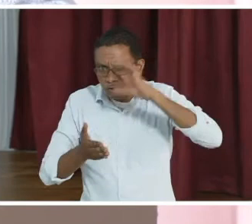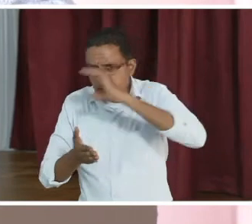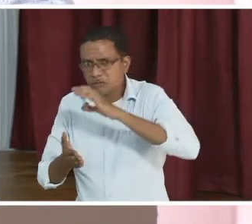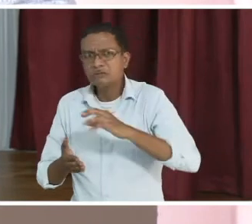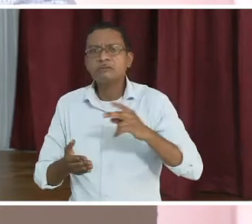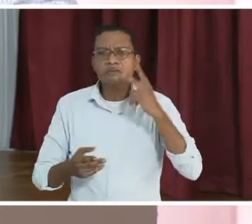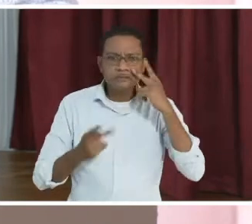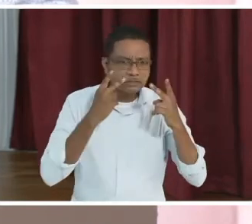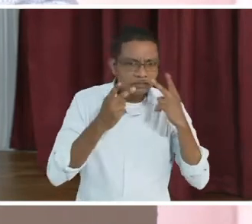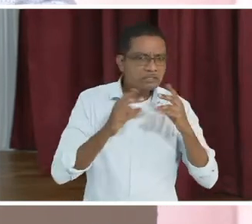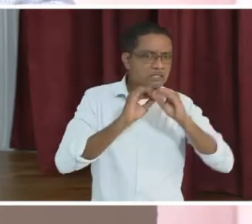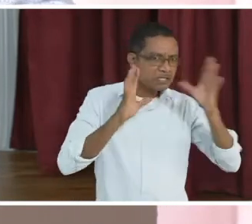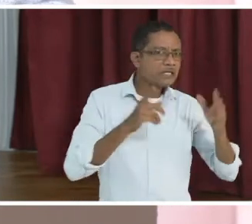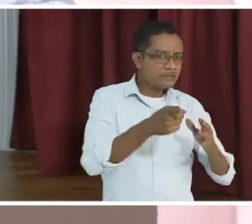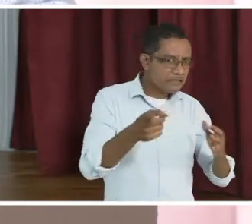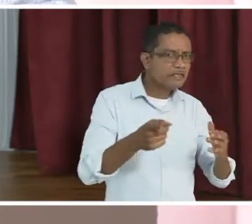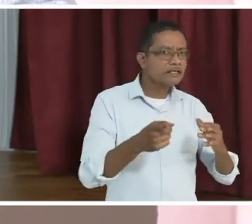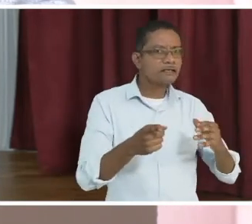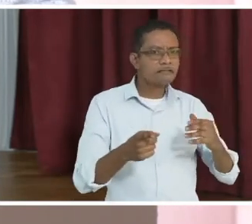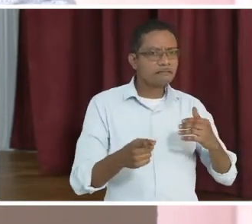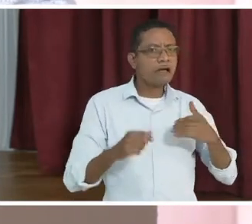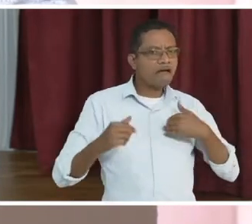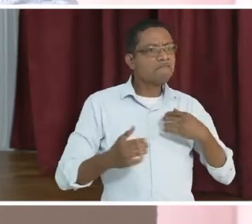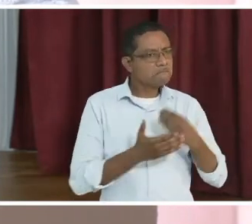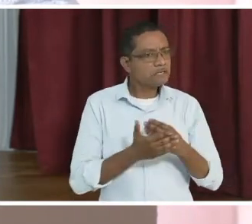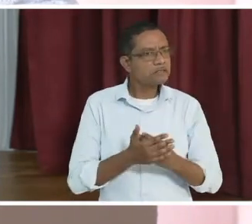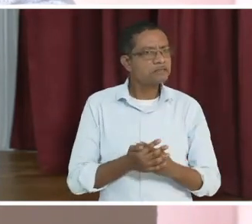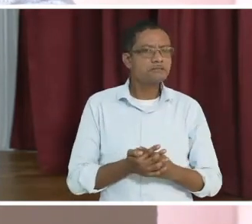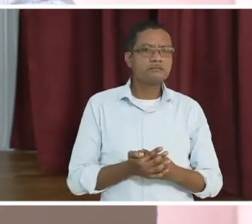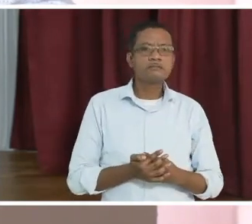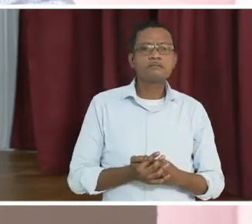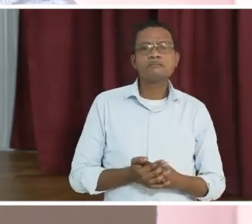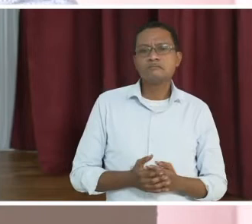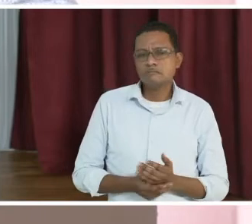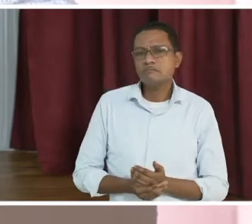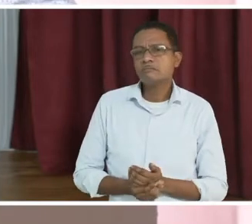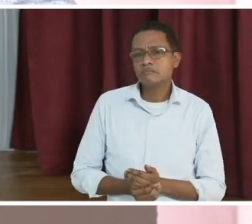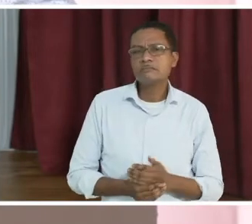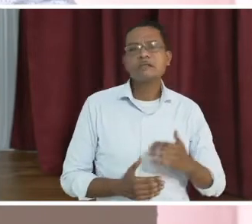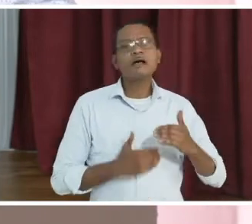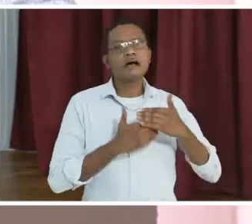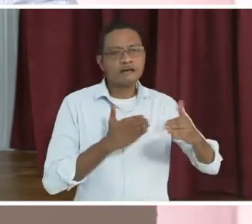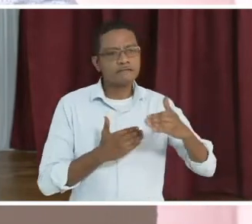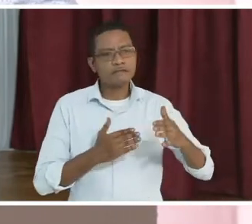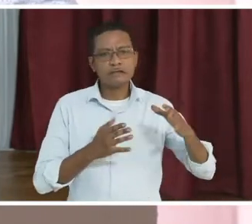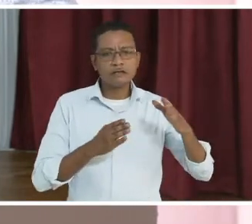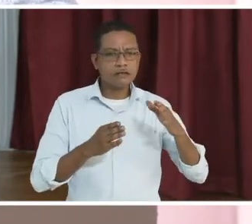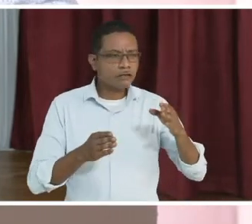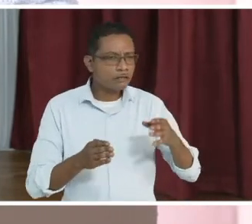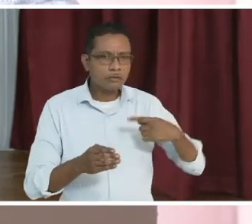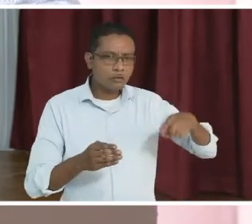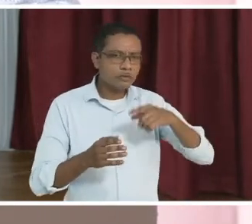of financial stability. So when you now qualify on our end, and we then transition you across onto Ttmf's